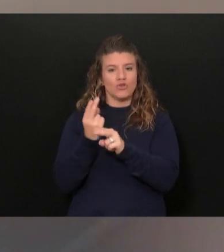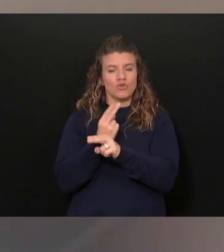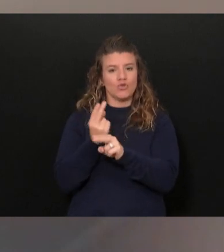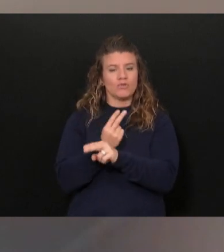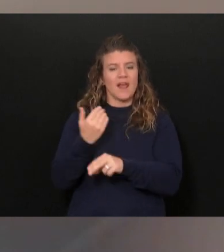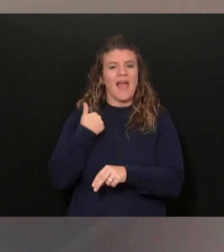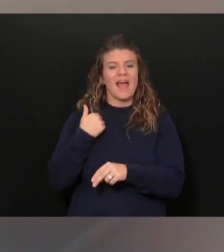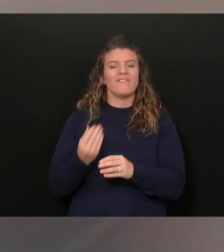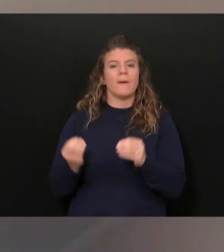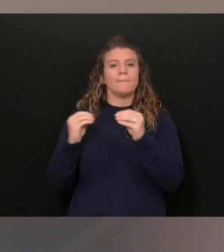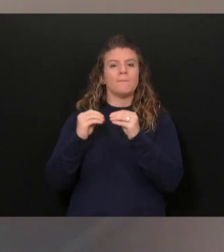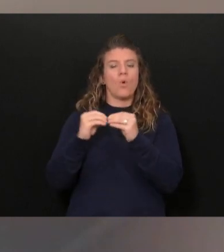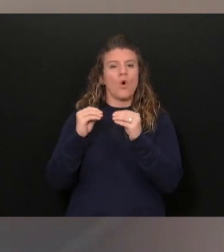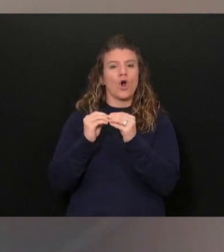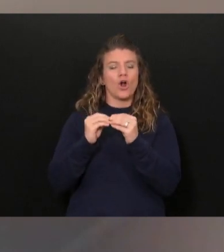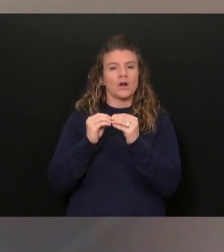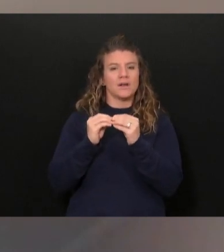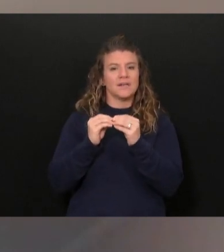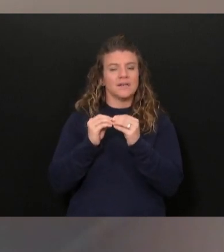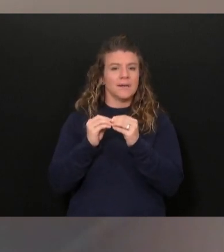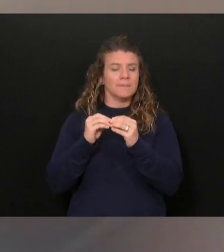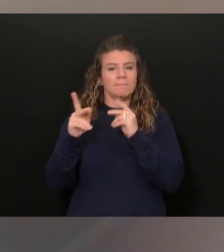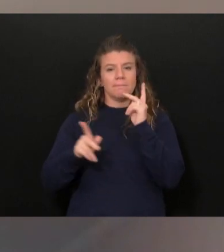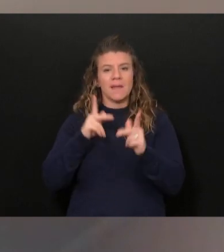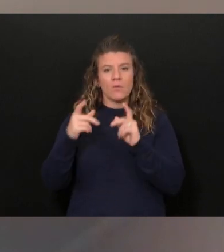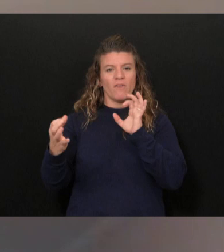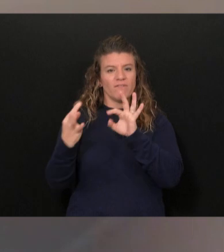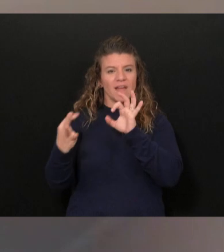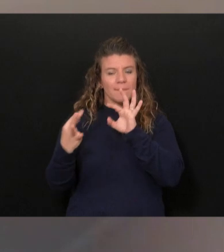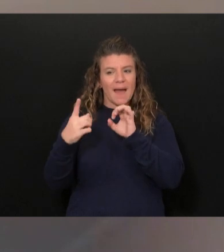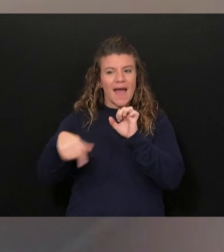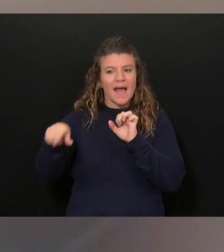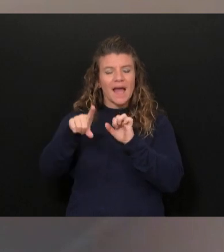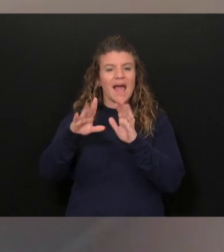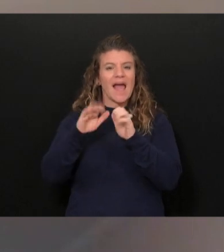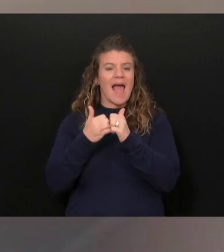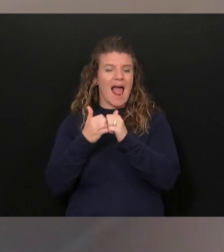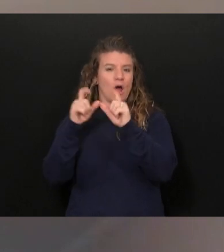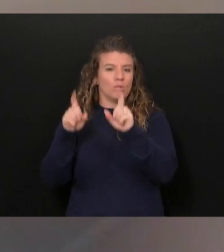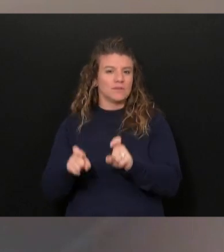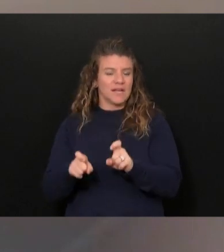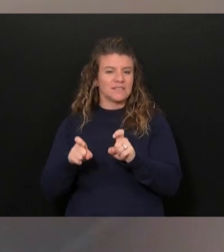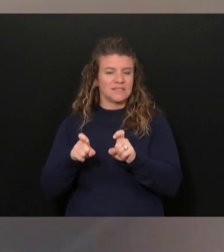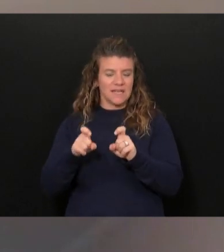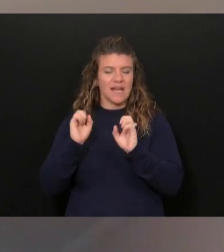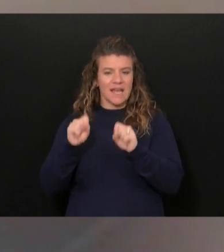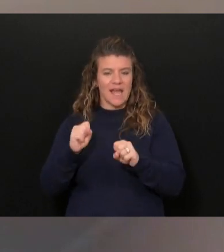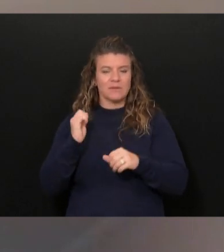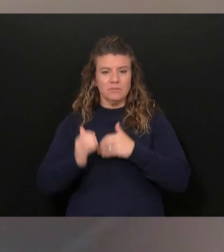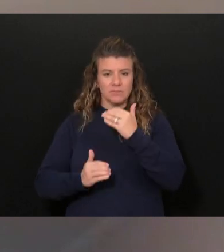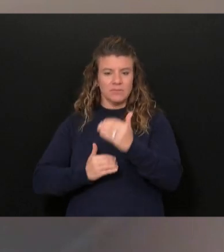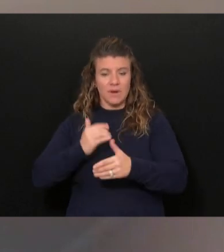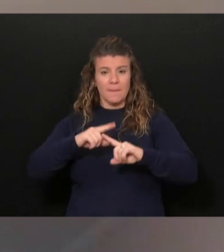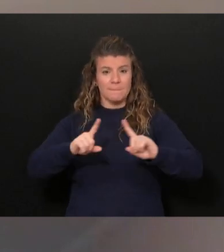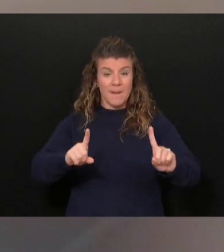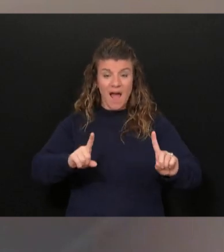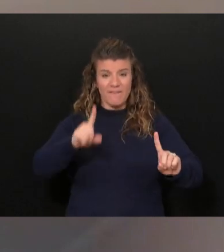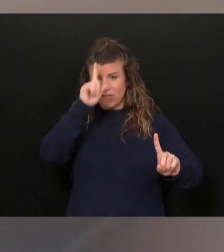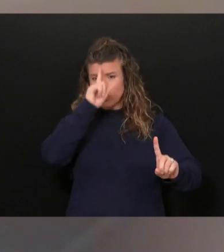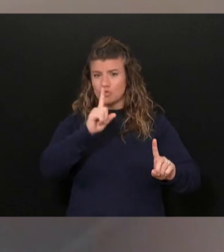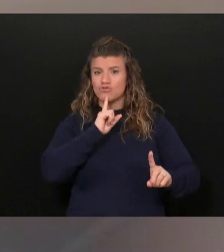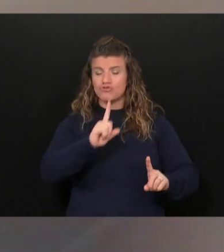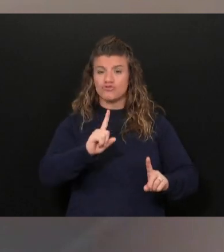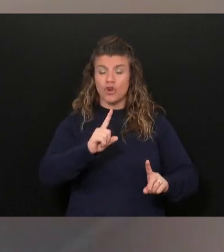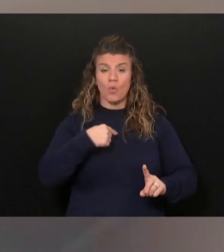have more input about how testing and further approaches may be done. But certainly as we look at the